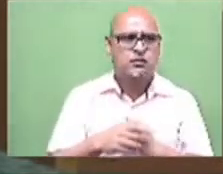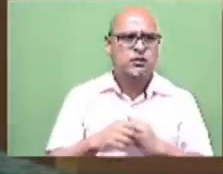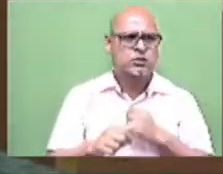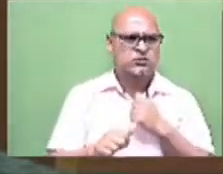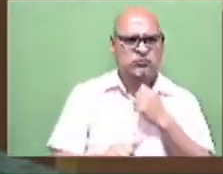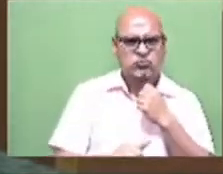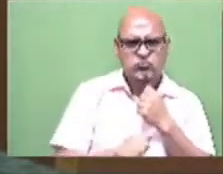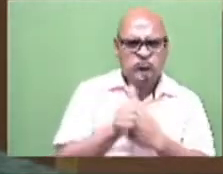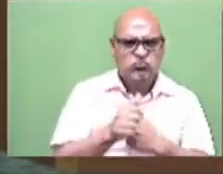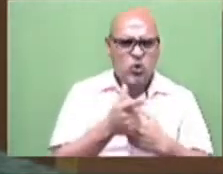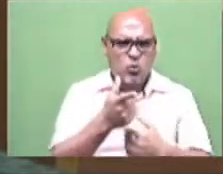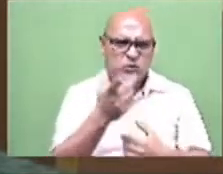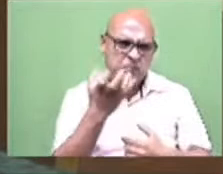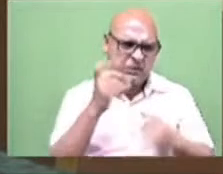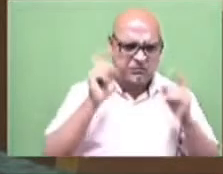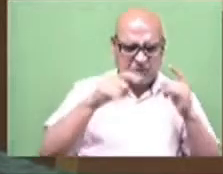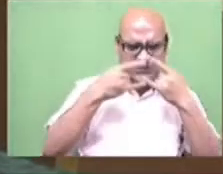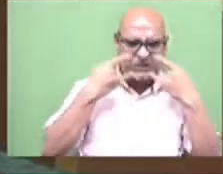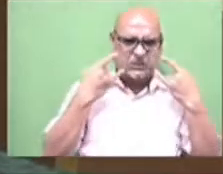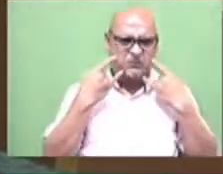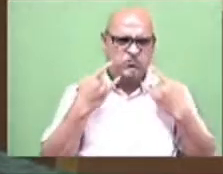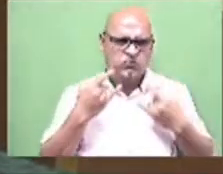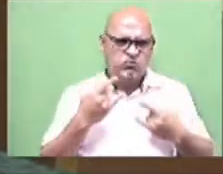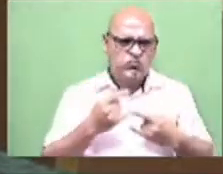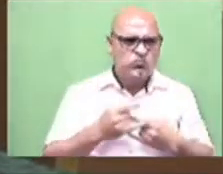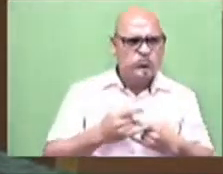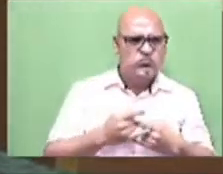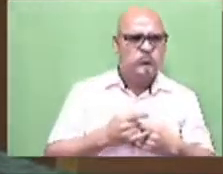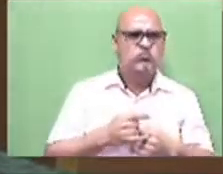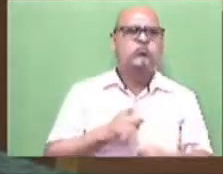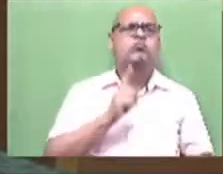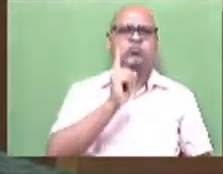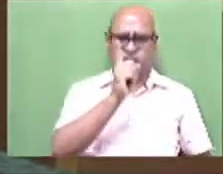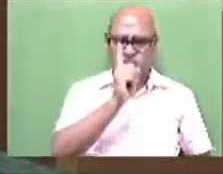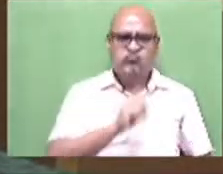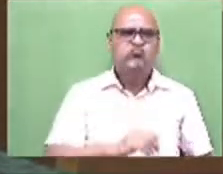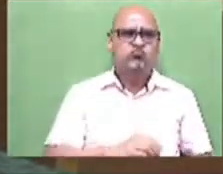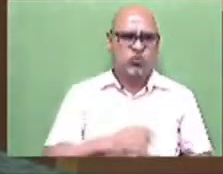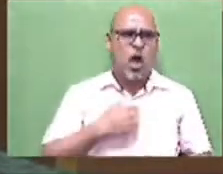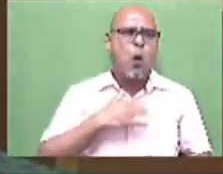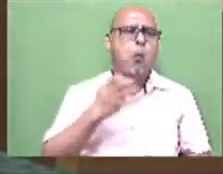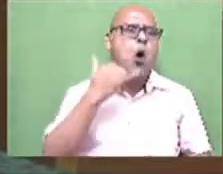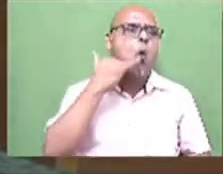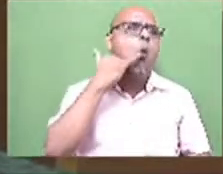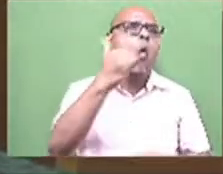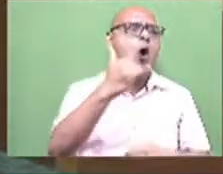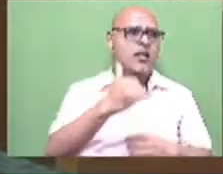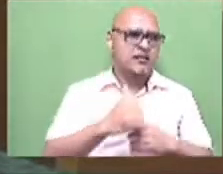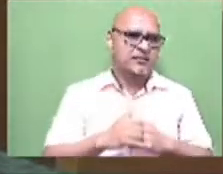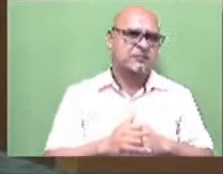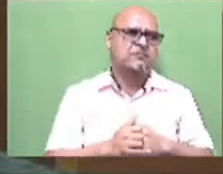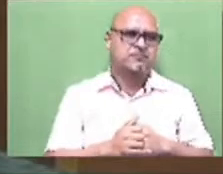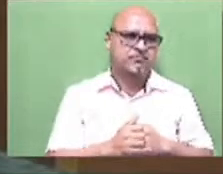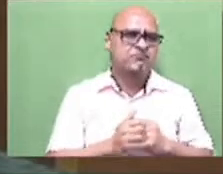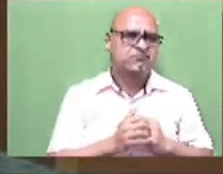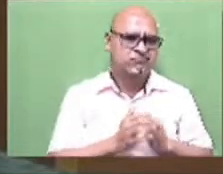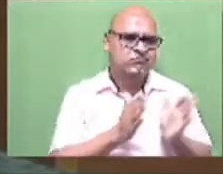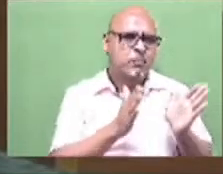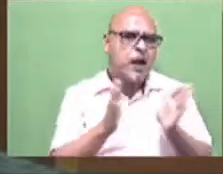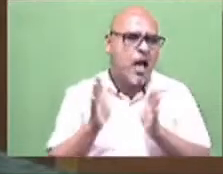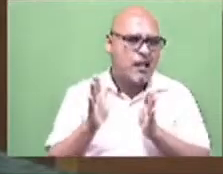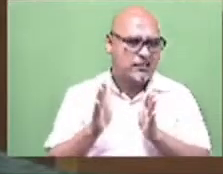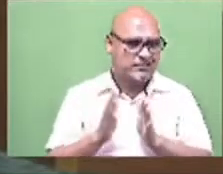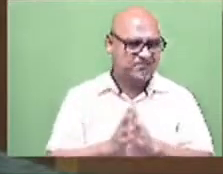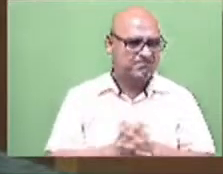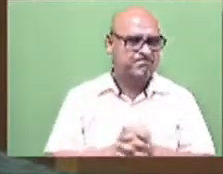that regulation. So I'm just saying that because obviously there's a lot of controversy, but I'm also saying that I agree fully,